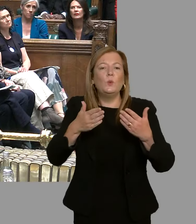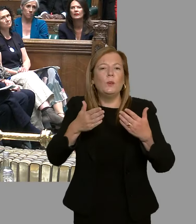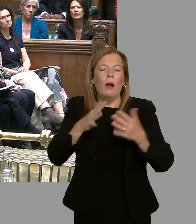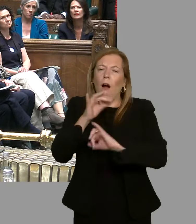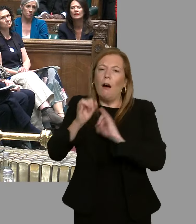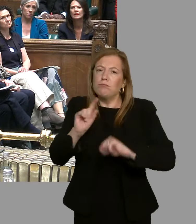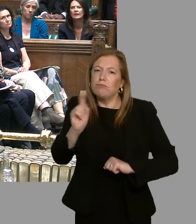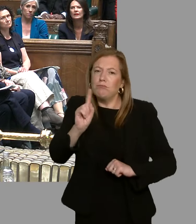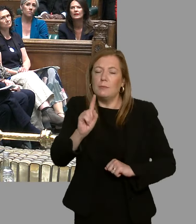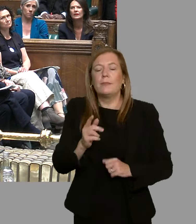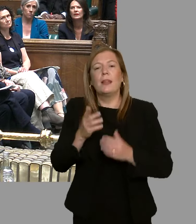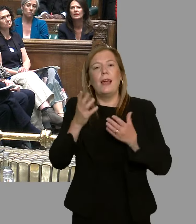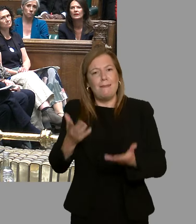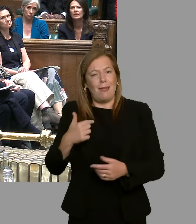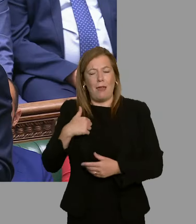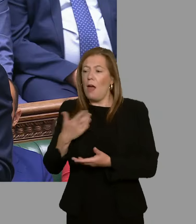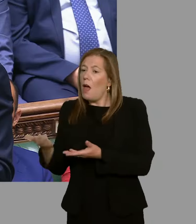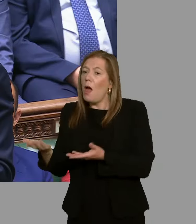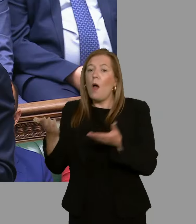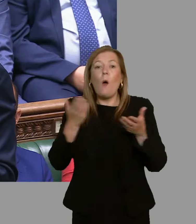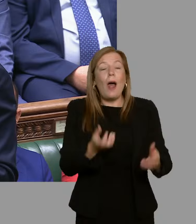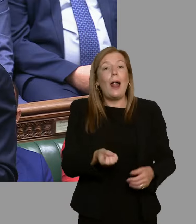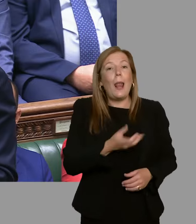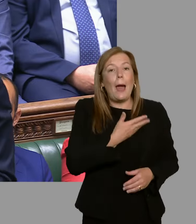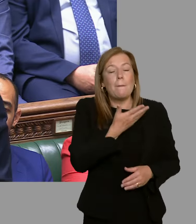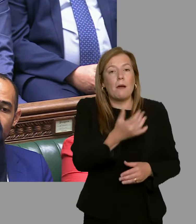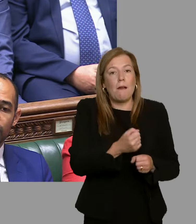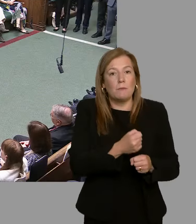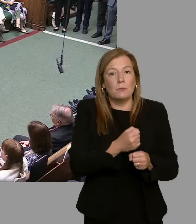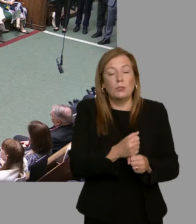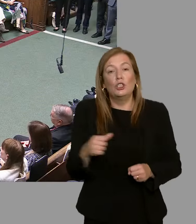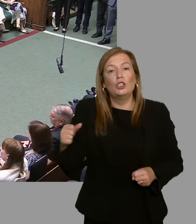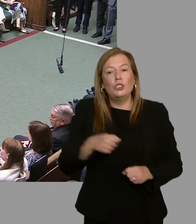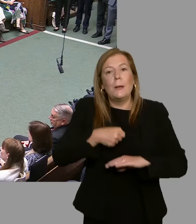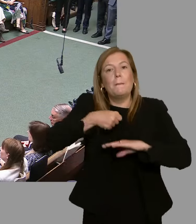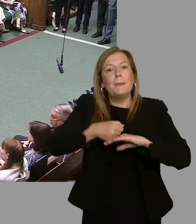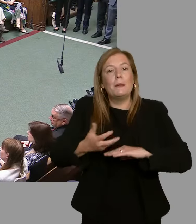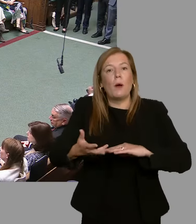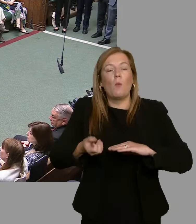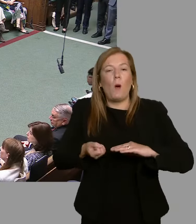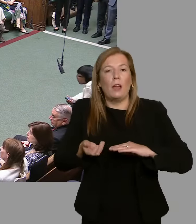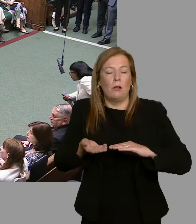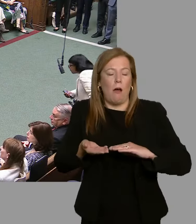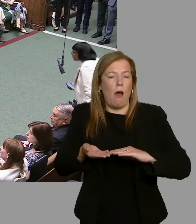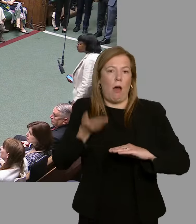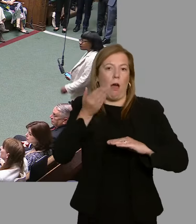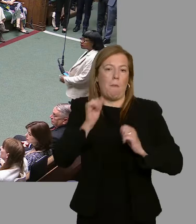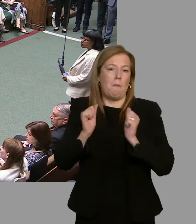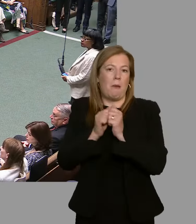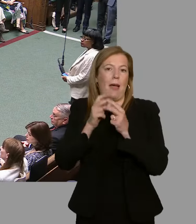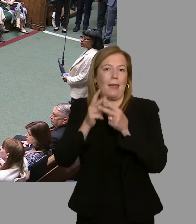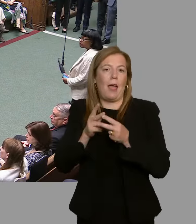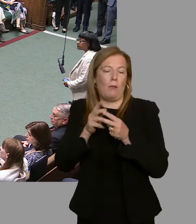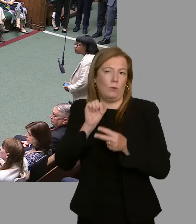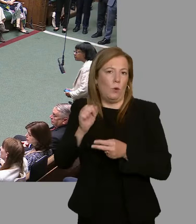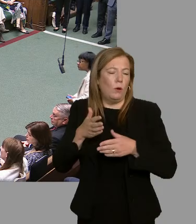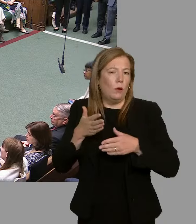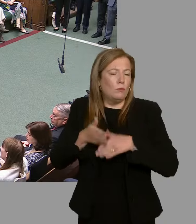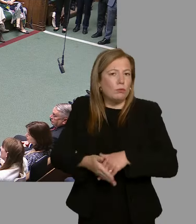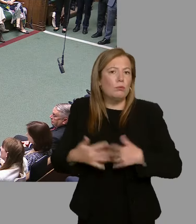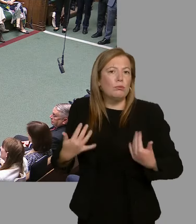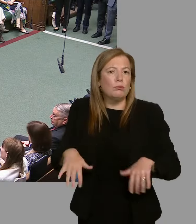with a higher minimum wage for carers? Prime Minister. Can I first thank him for his